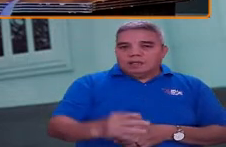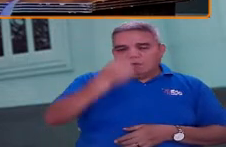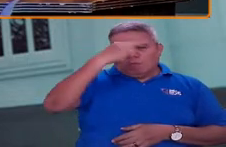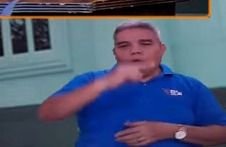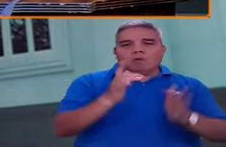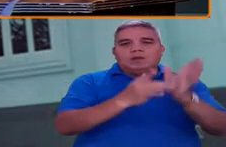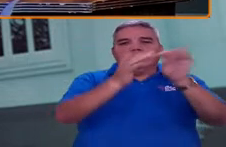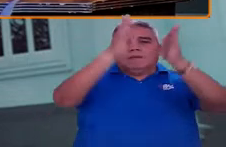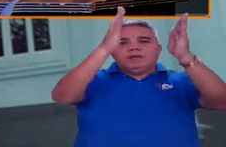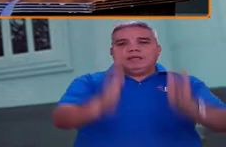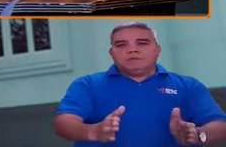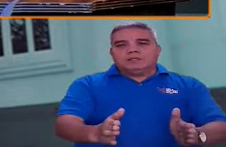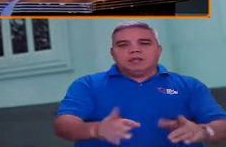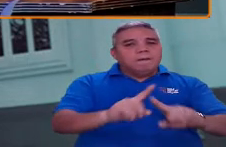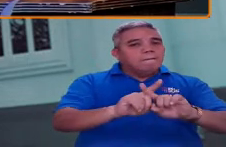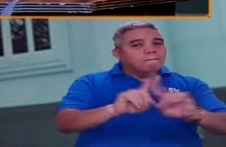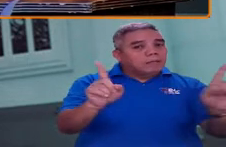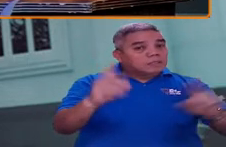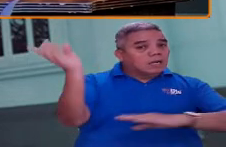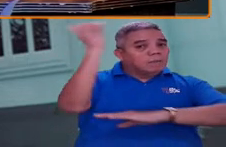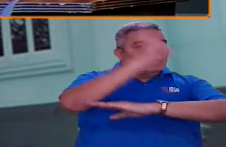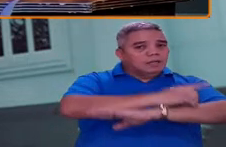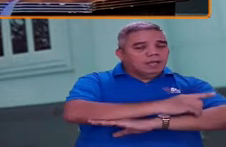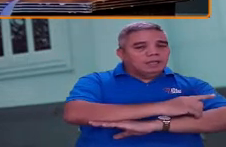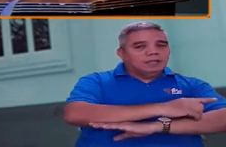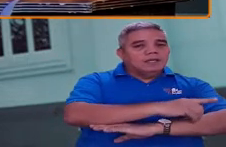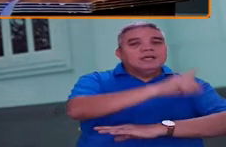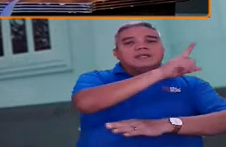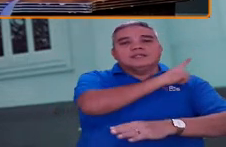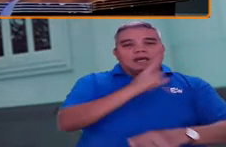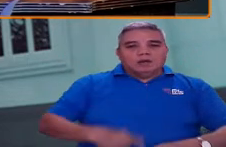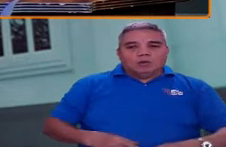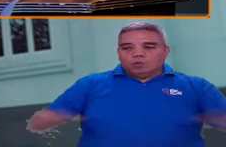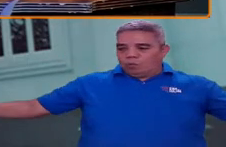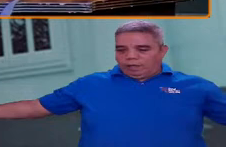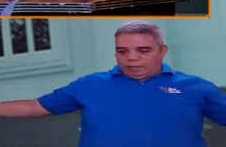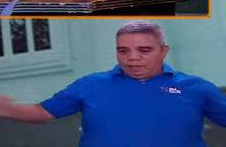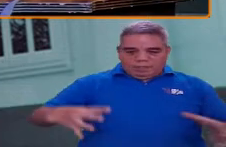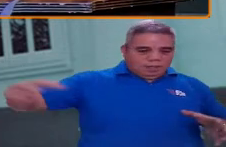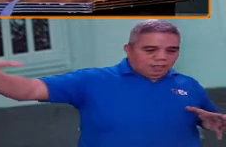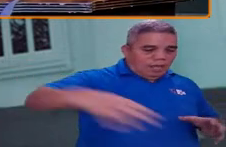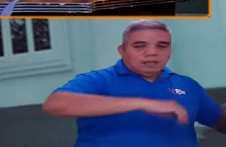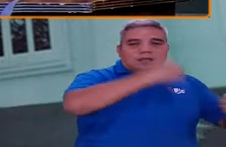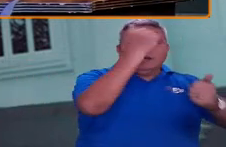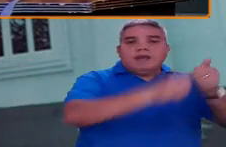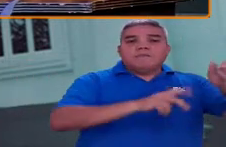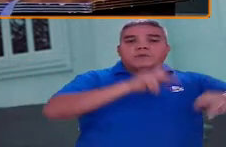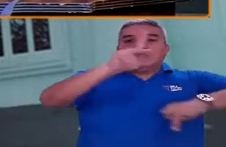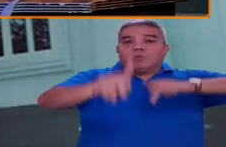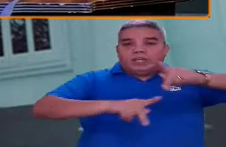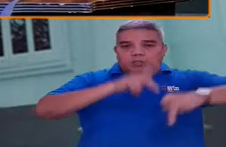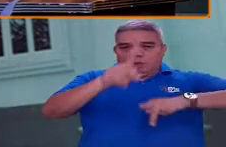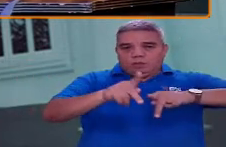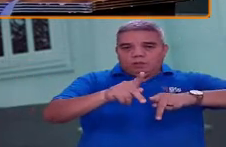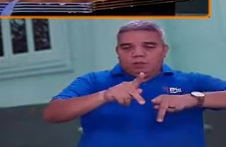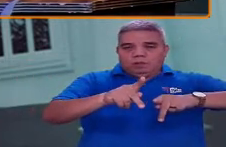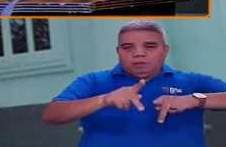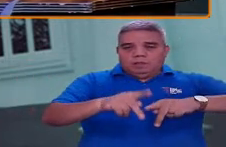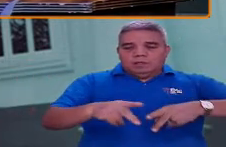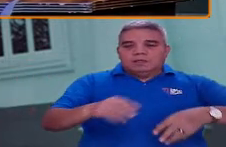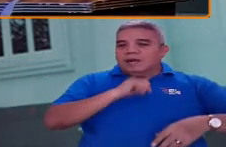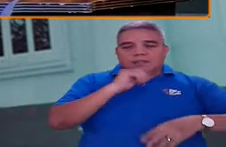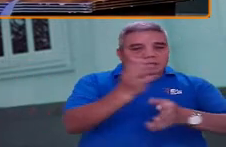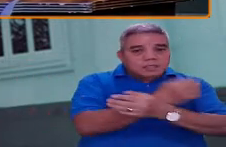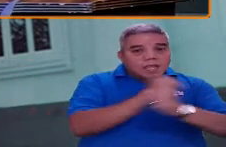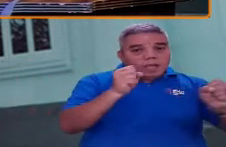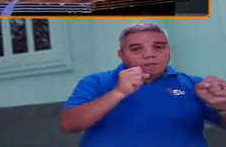the believers. But it's coming a day that the Lord will gather every creature, the